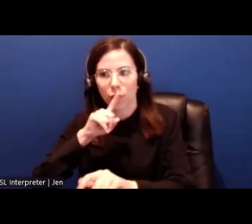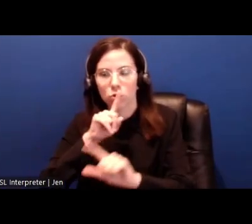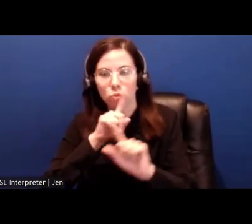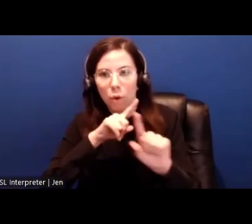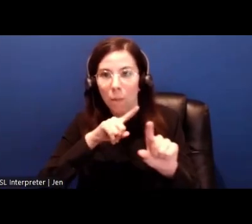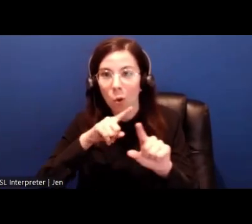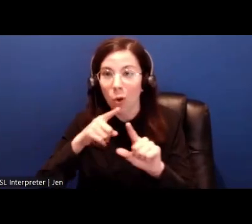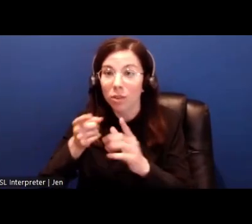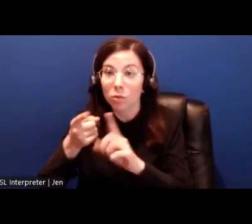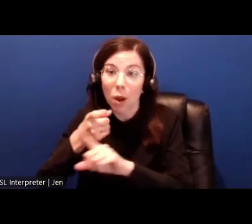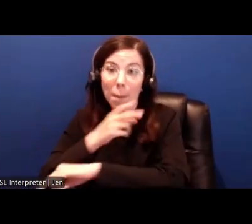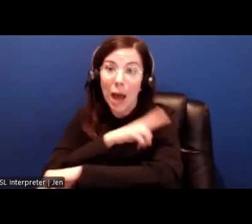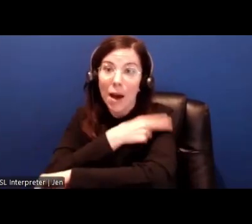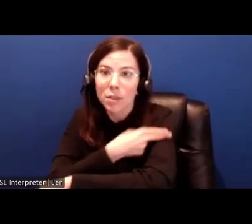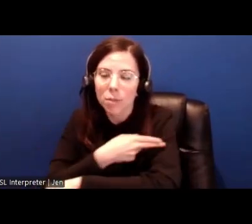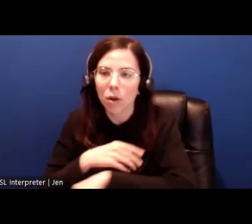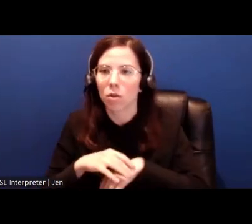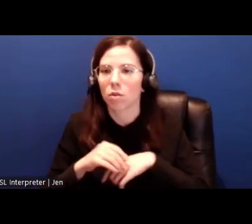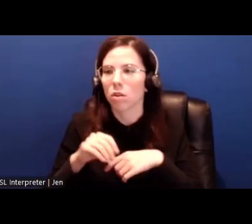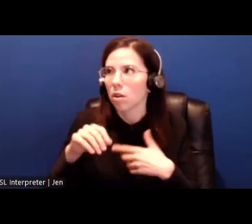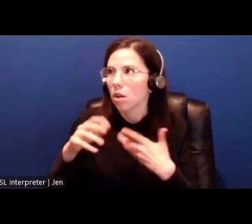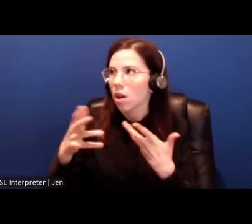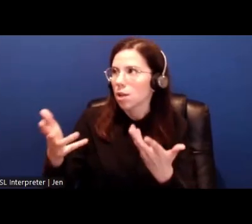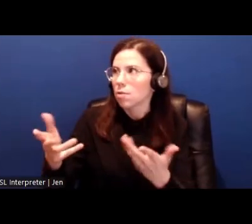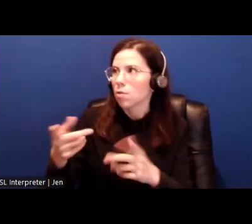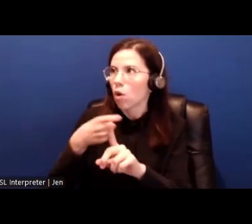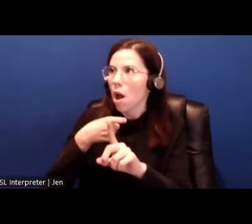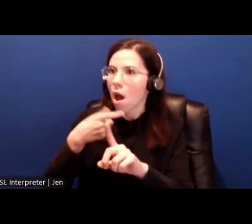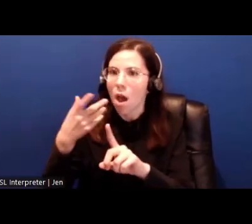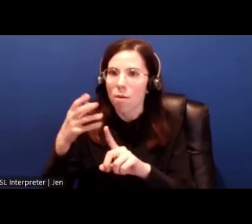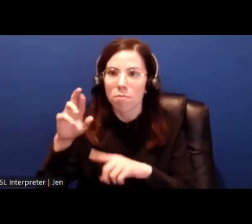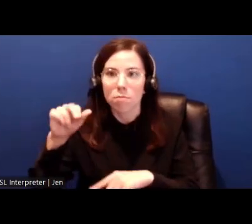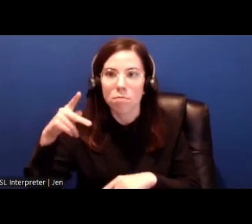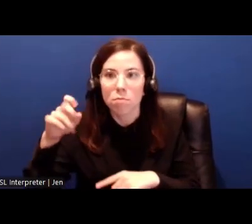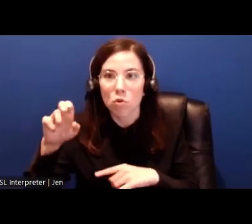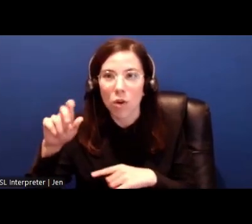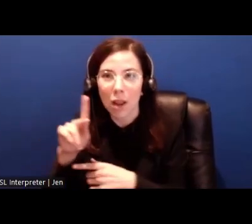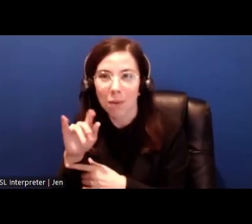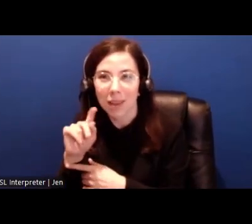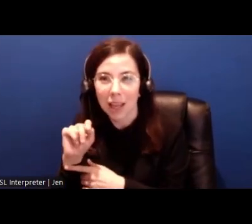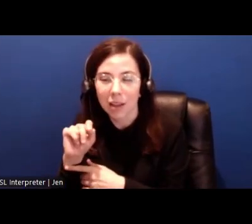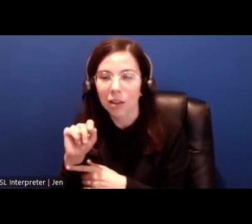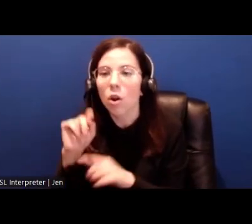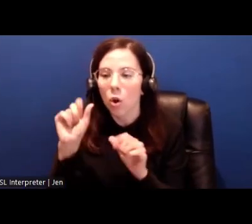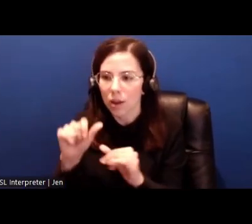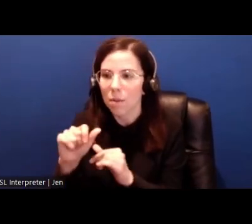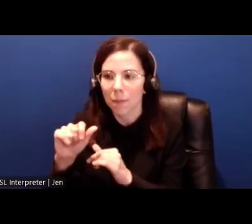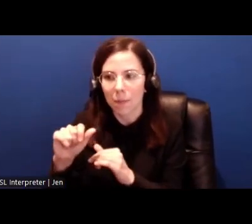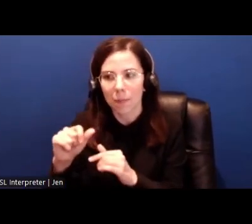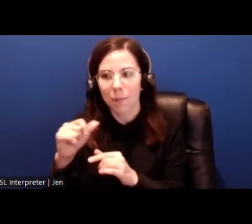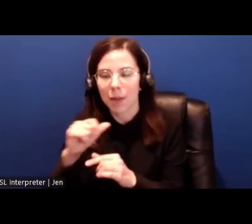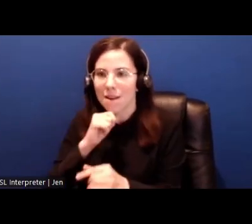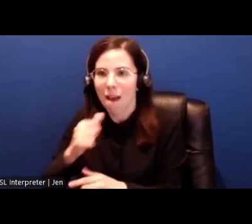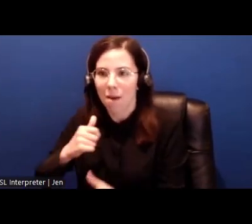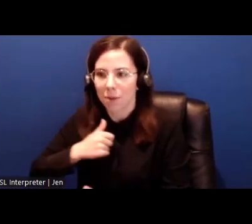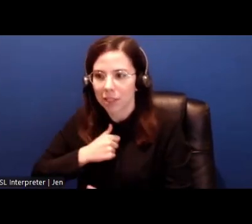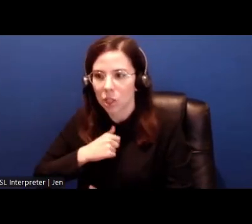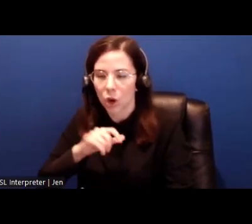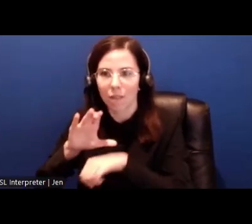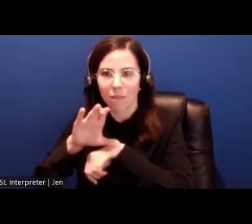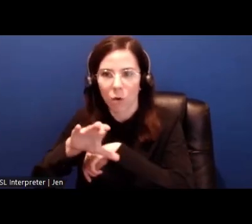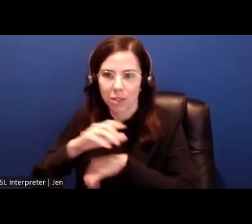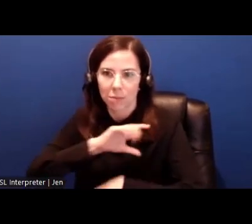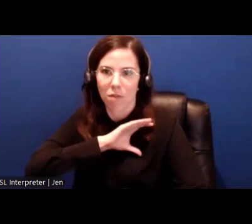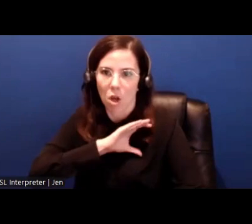through a hospital, through a rape kit or the like, there can be civilian law enforcement as well. And